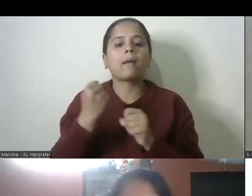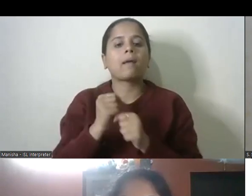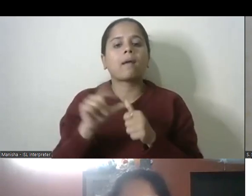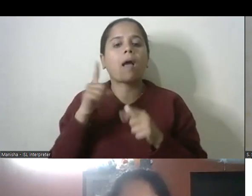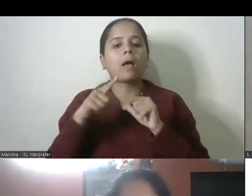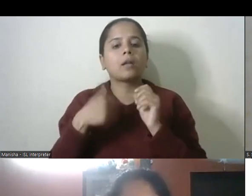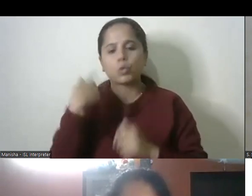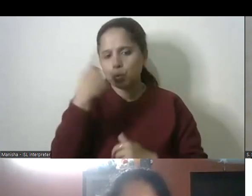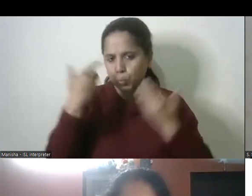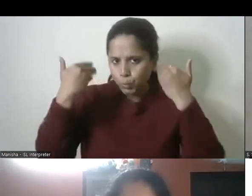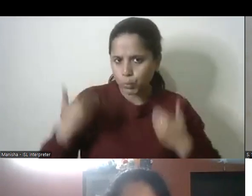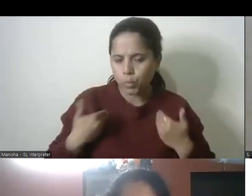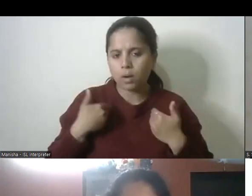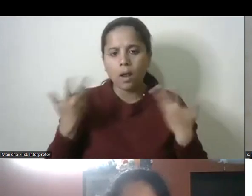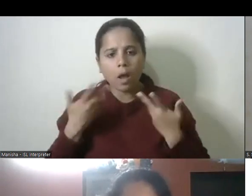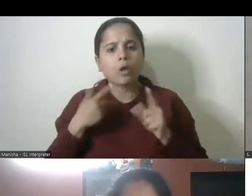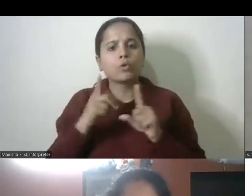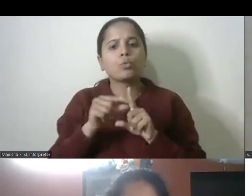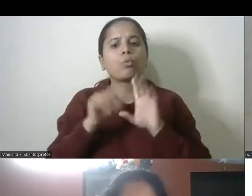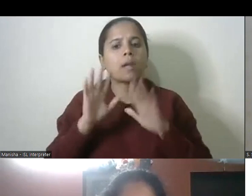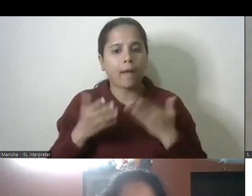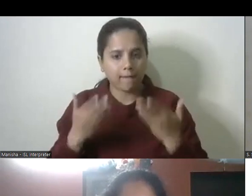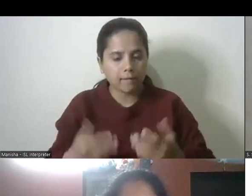we are and what we are up to.